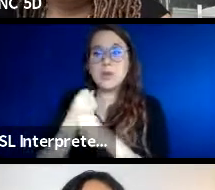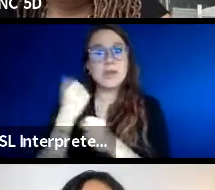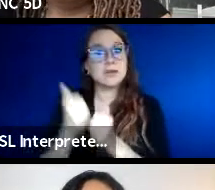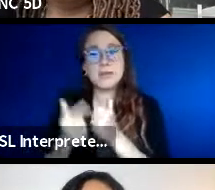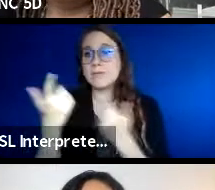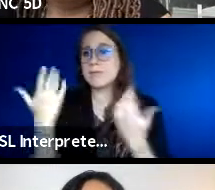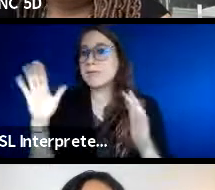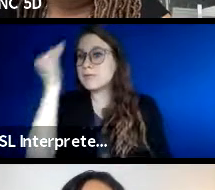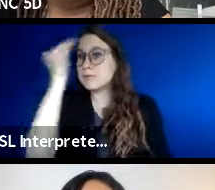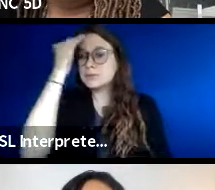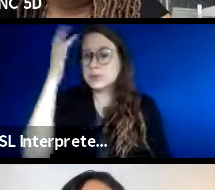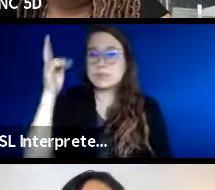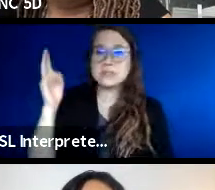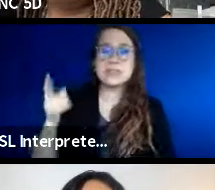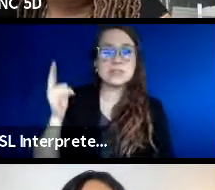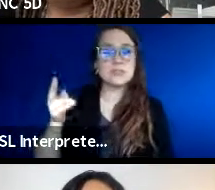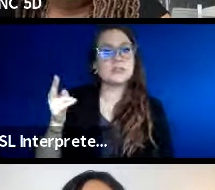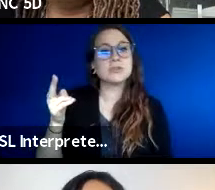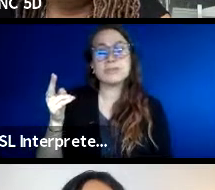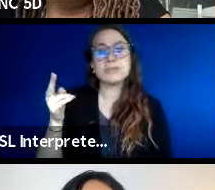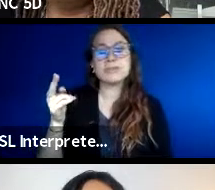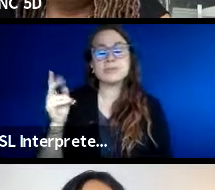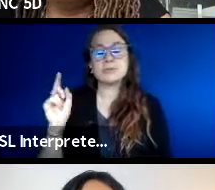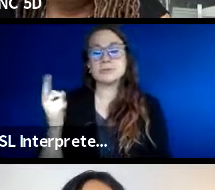the history. We are just